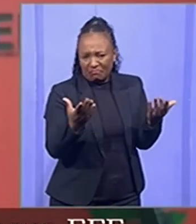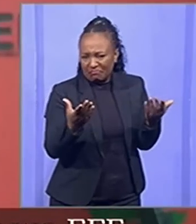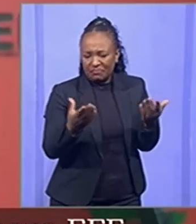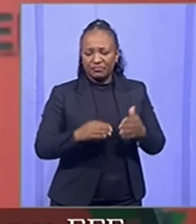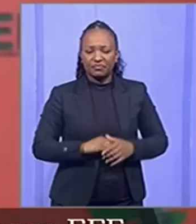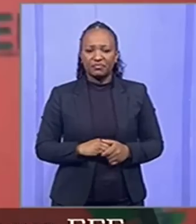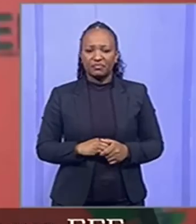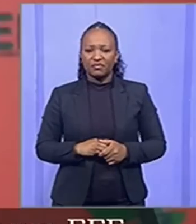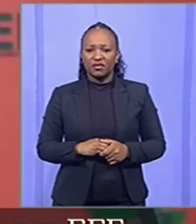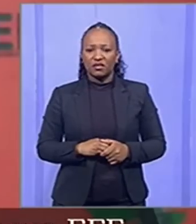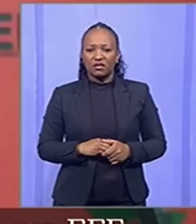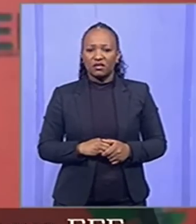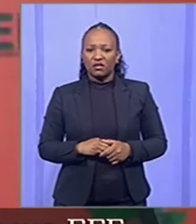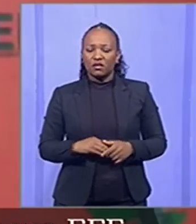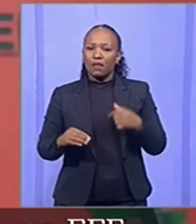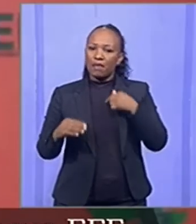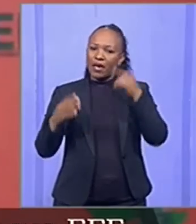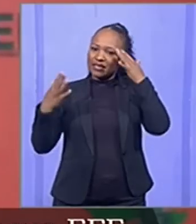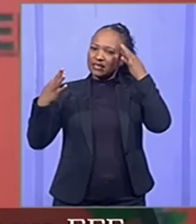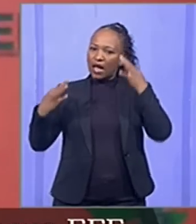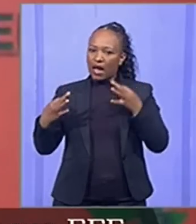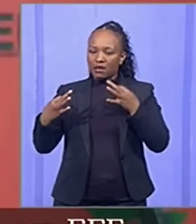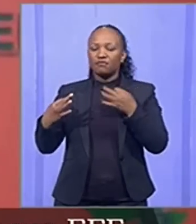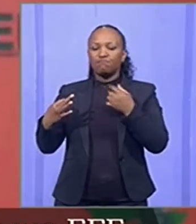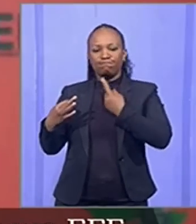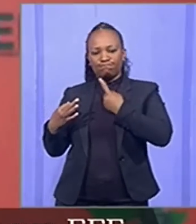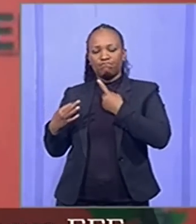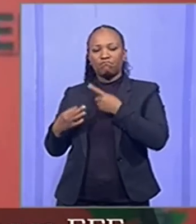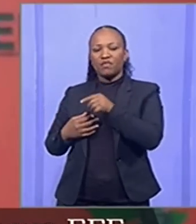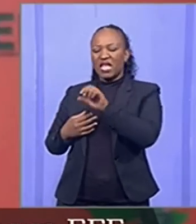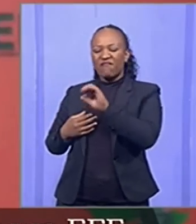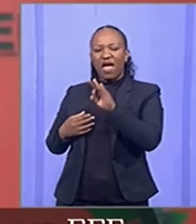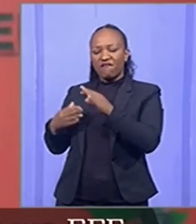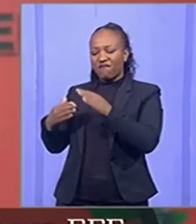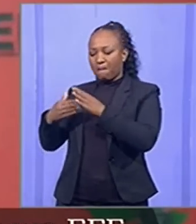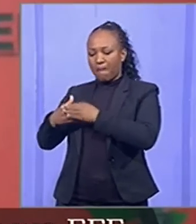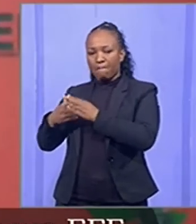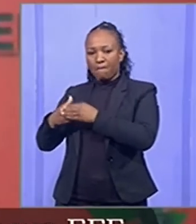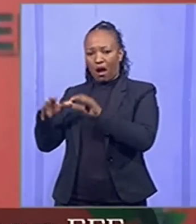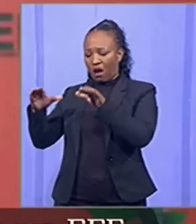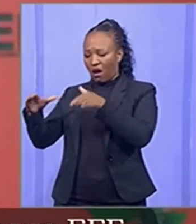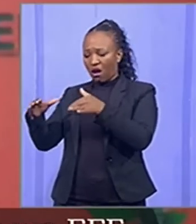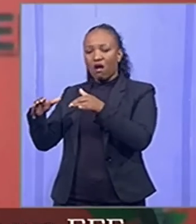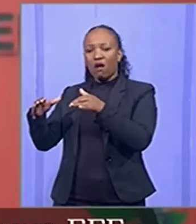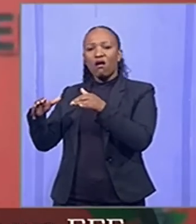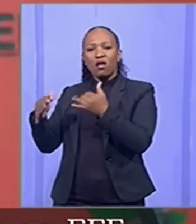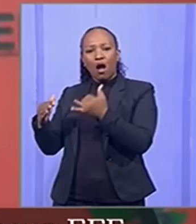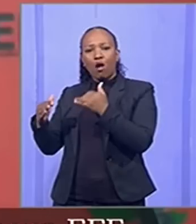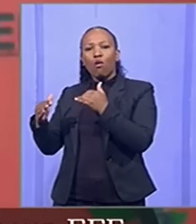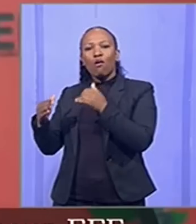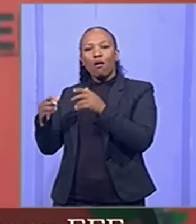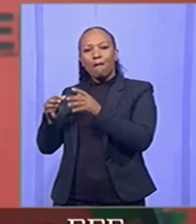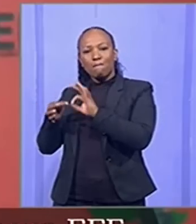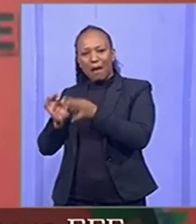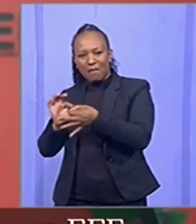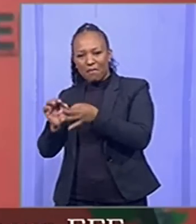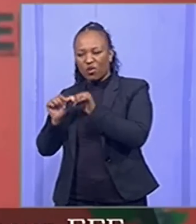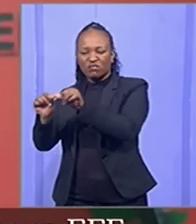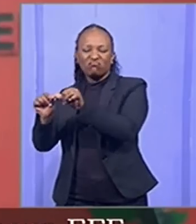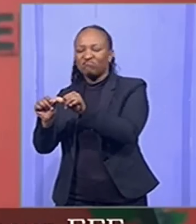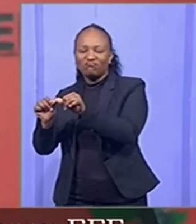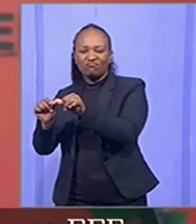I've decided not to renew the membership of the EFF because I will join and participate